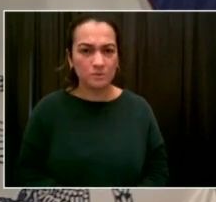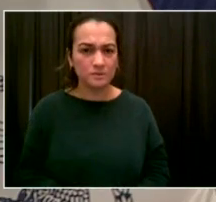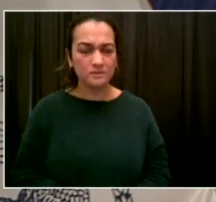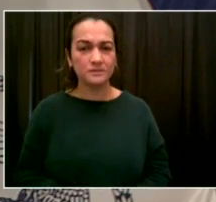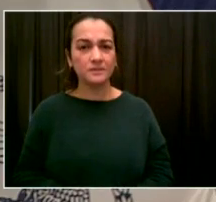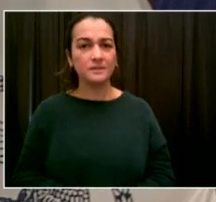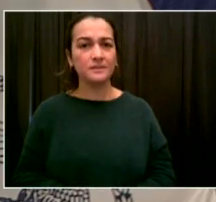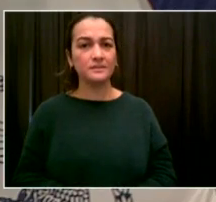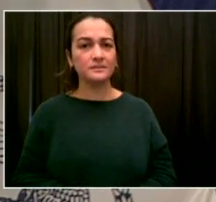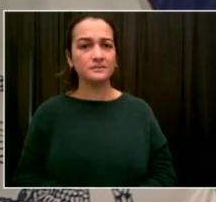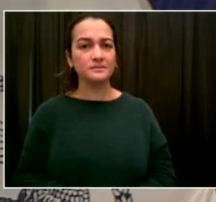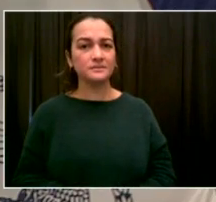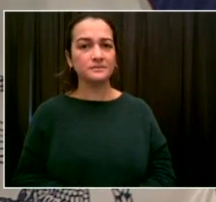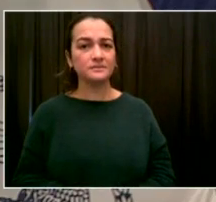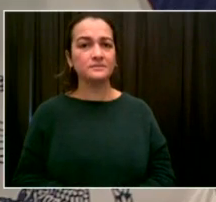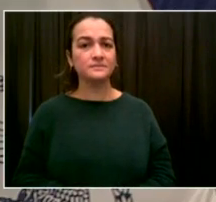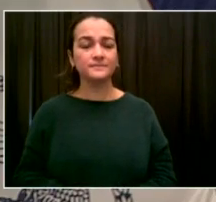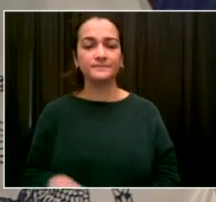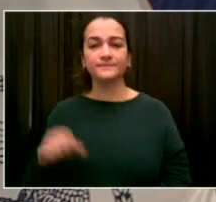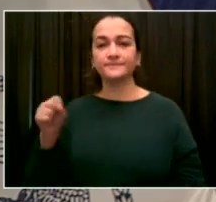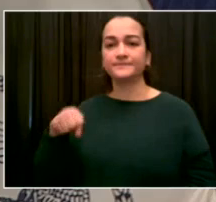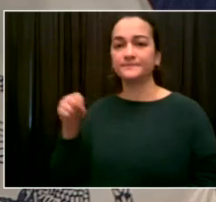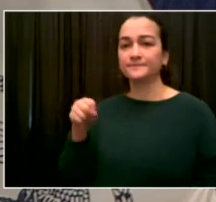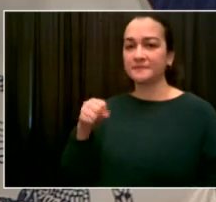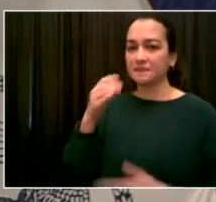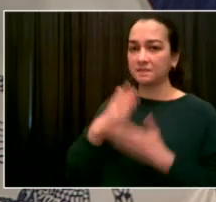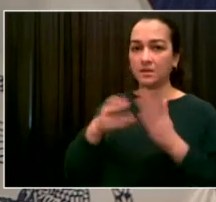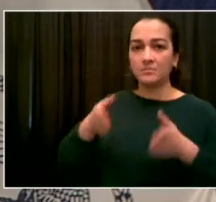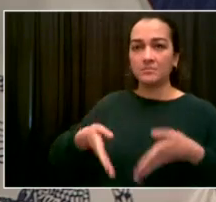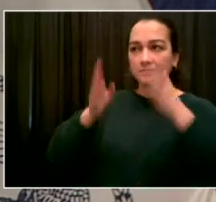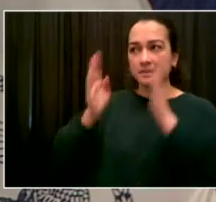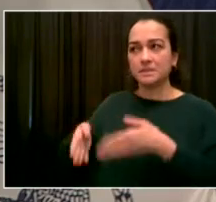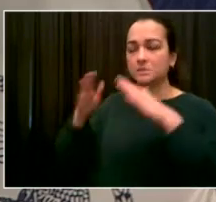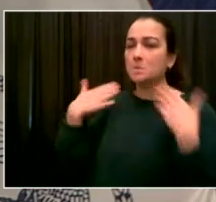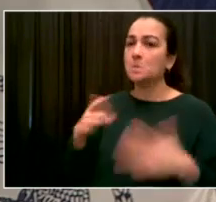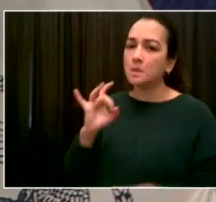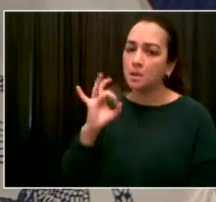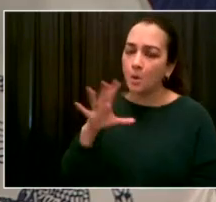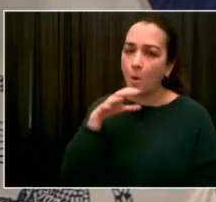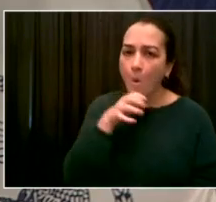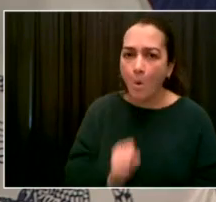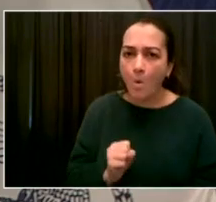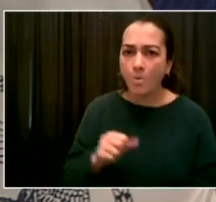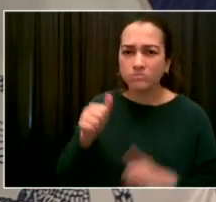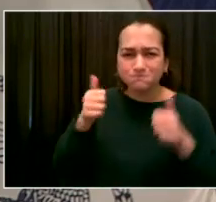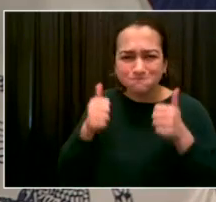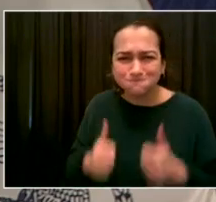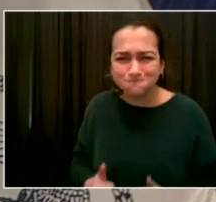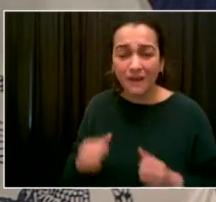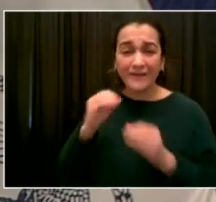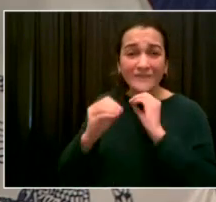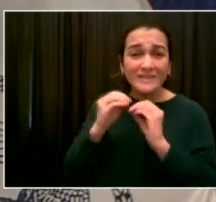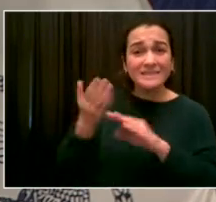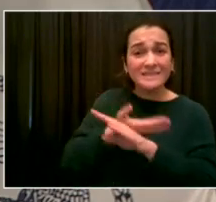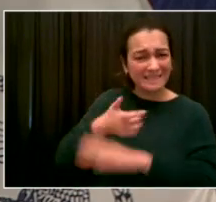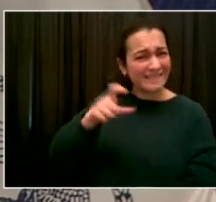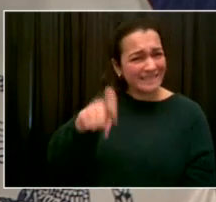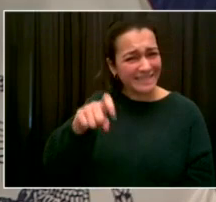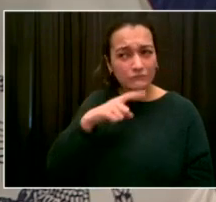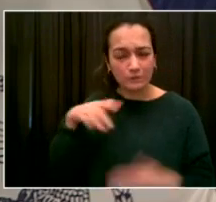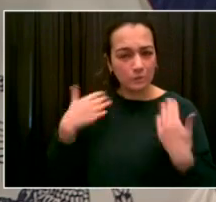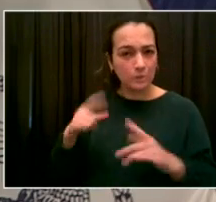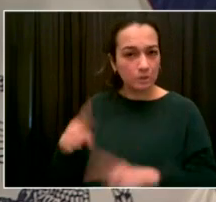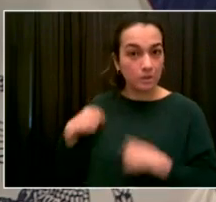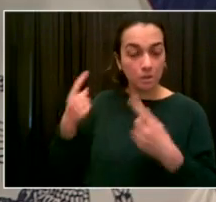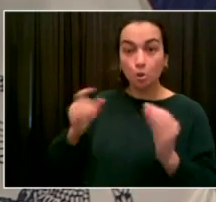age or the fact that they never were rehabbed, it's amazing how this kind of problem is structural